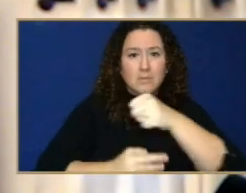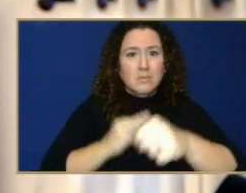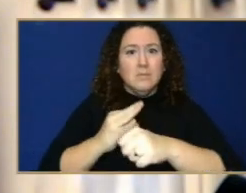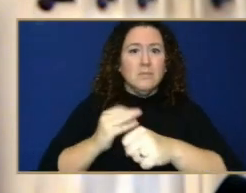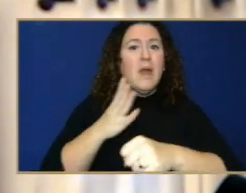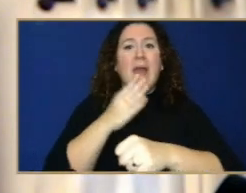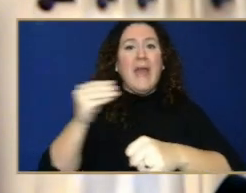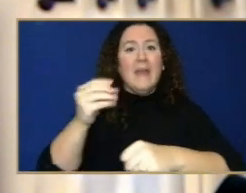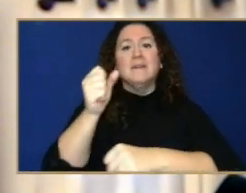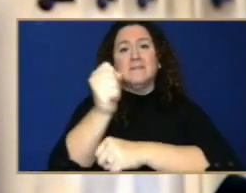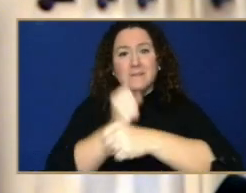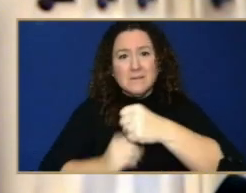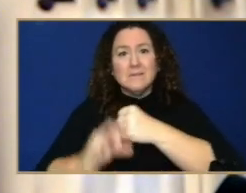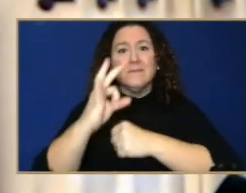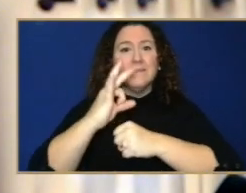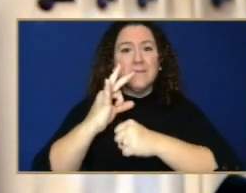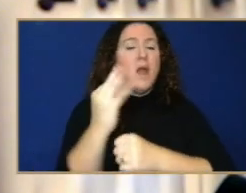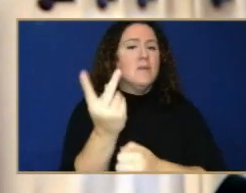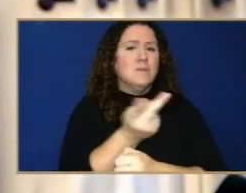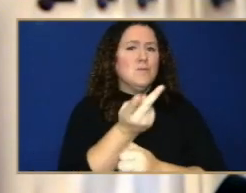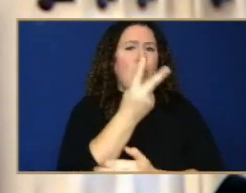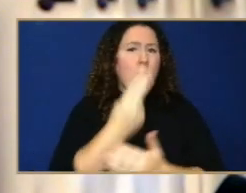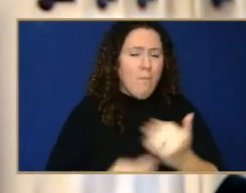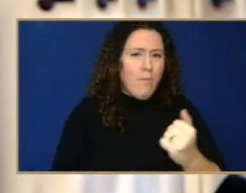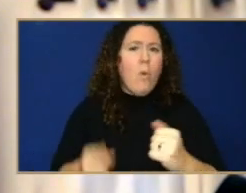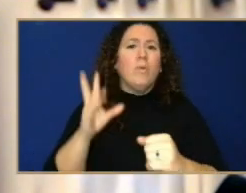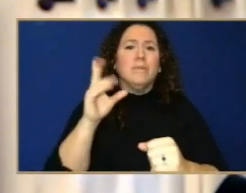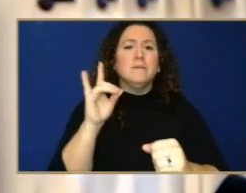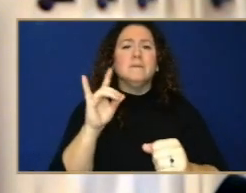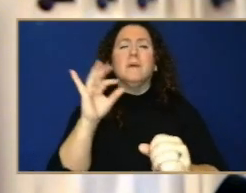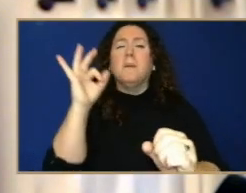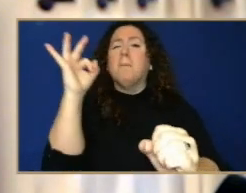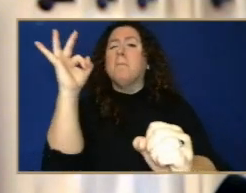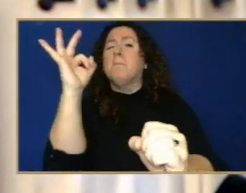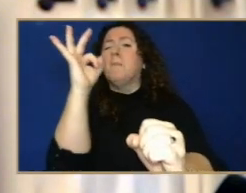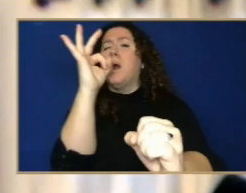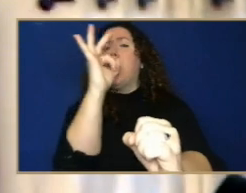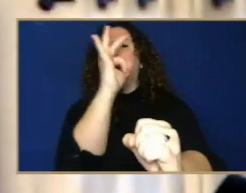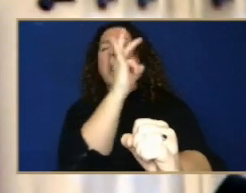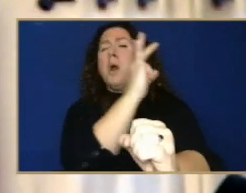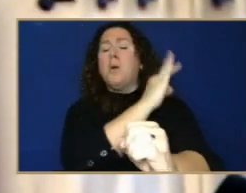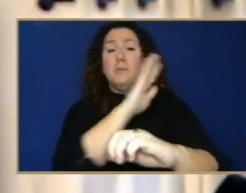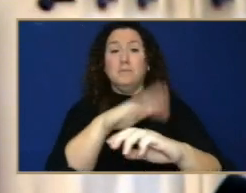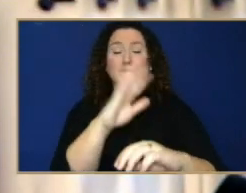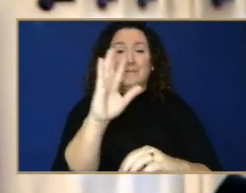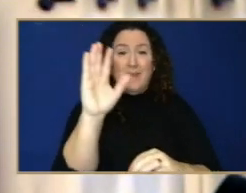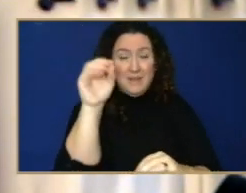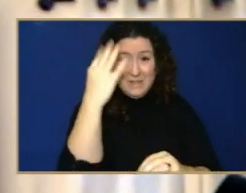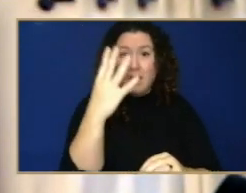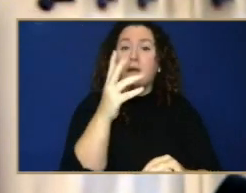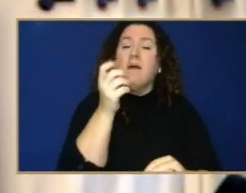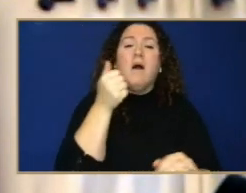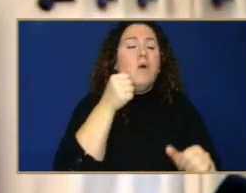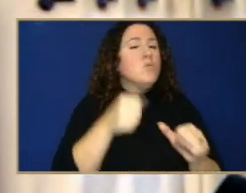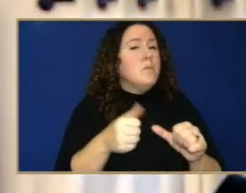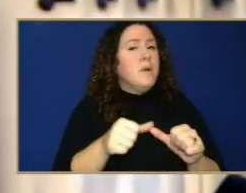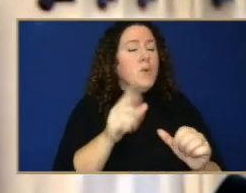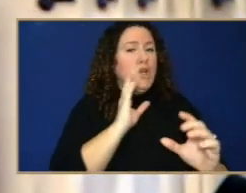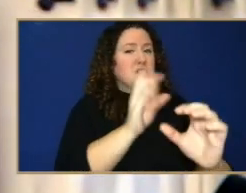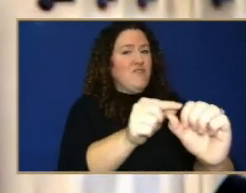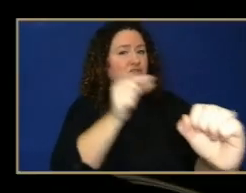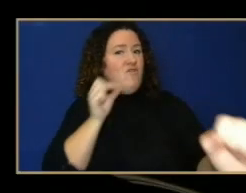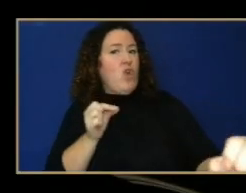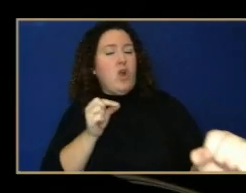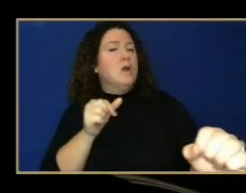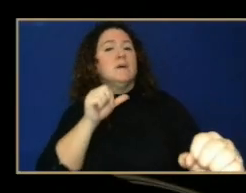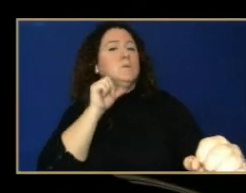was traveling across the surface of the sun. Now, again, it wasn't interacting with the sun; it was far, far, many millions of kilometers in front of the sun